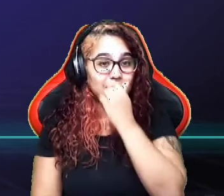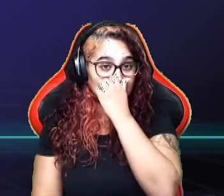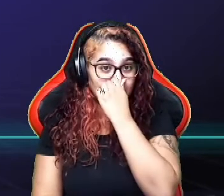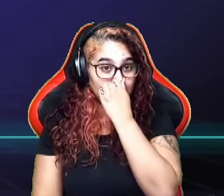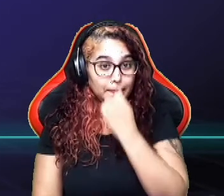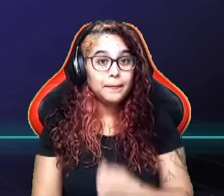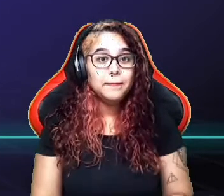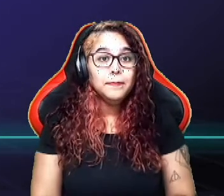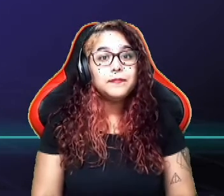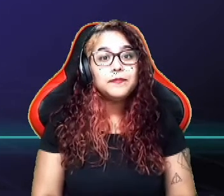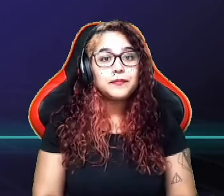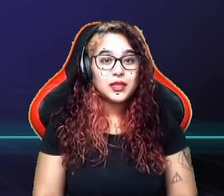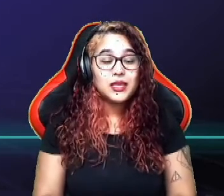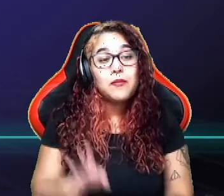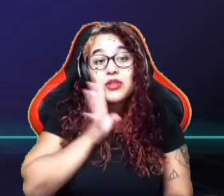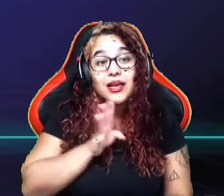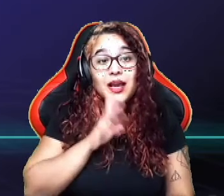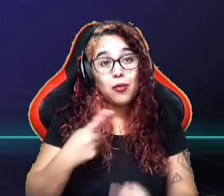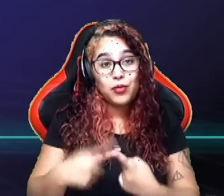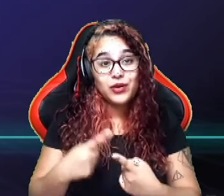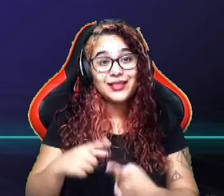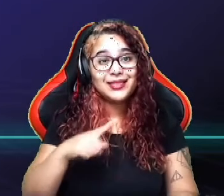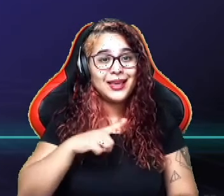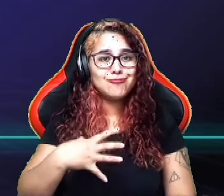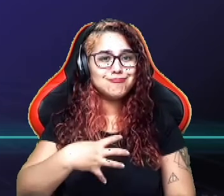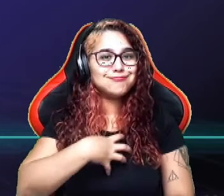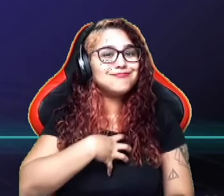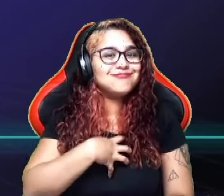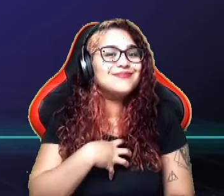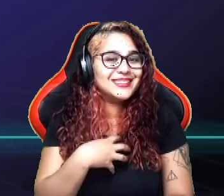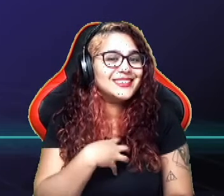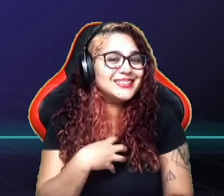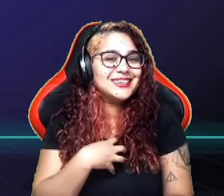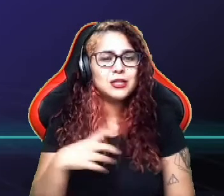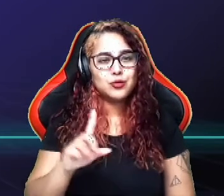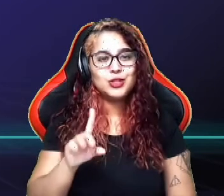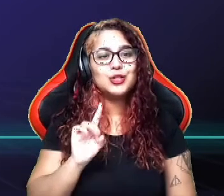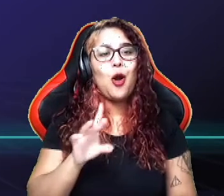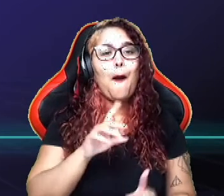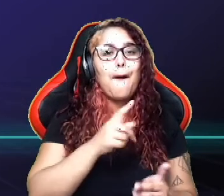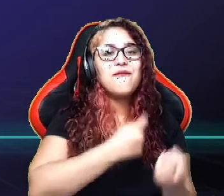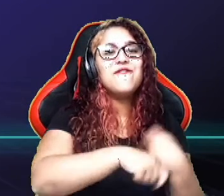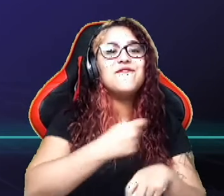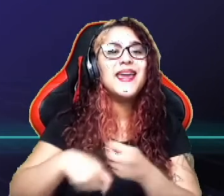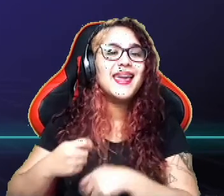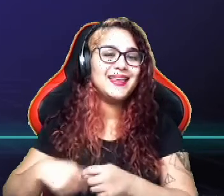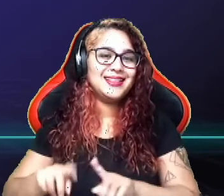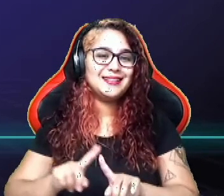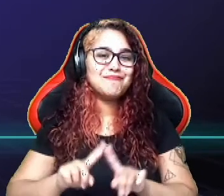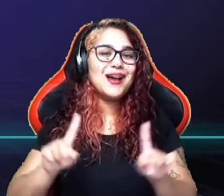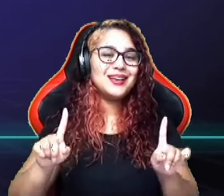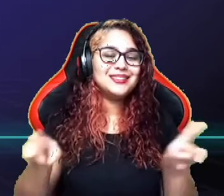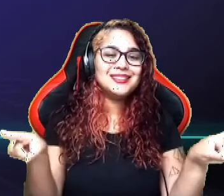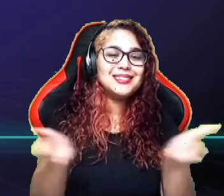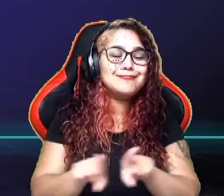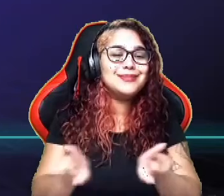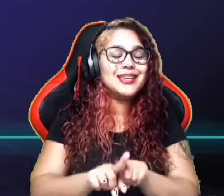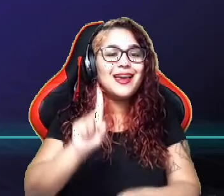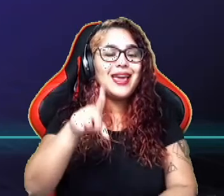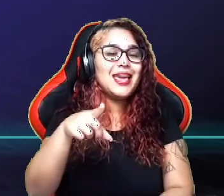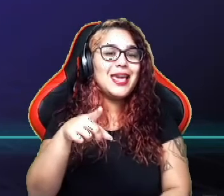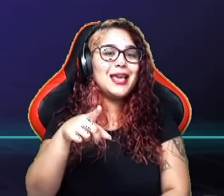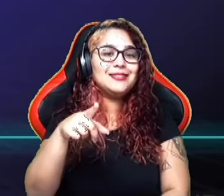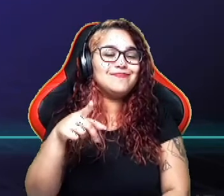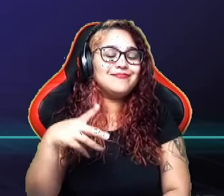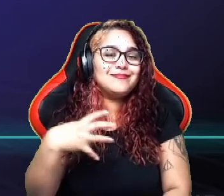It really provides feedback, not just in terms of sales, but, you know, it's a way we're